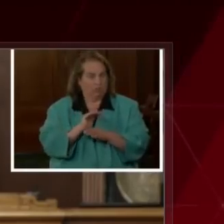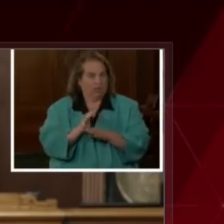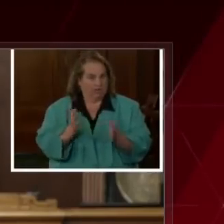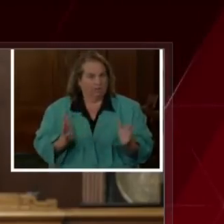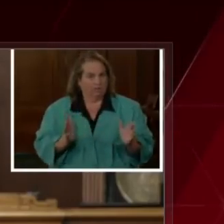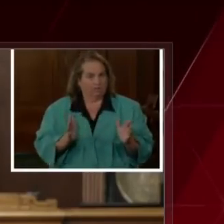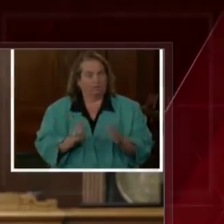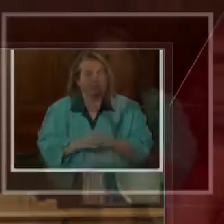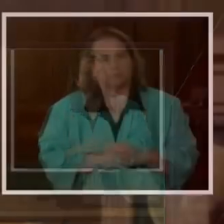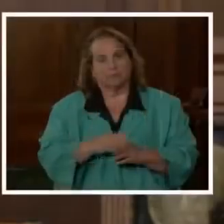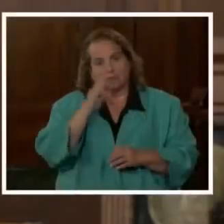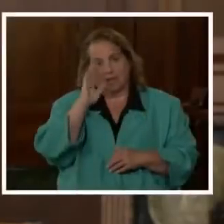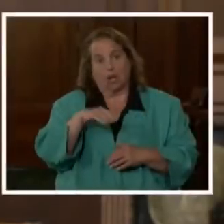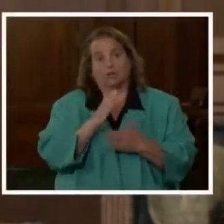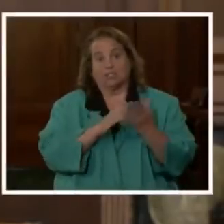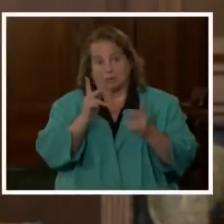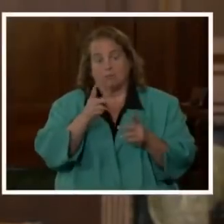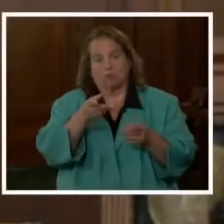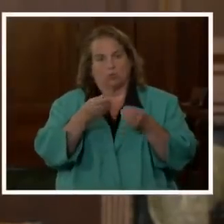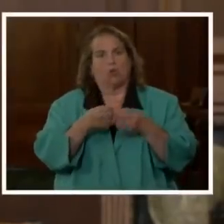I know that some have lost faith,